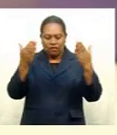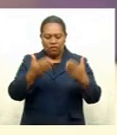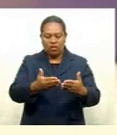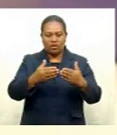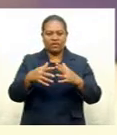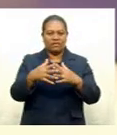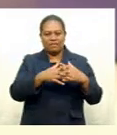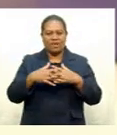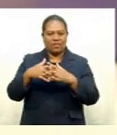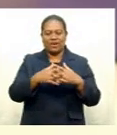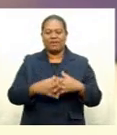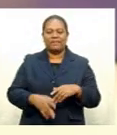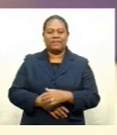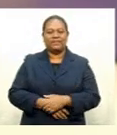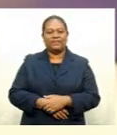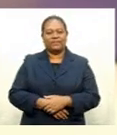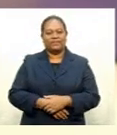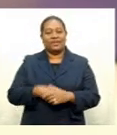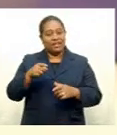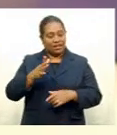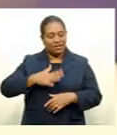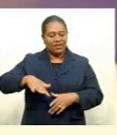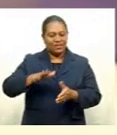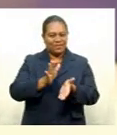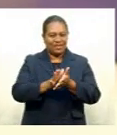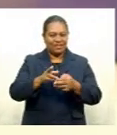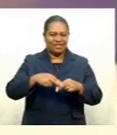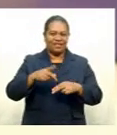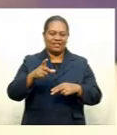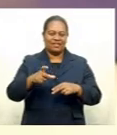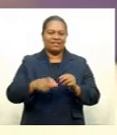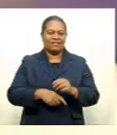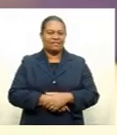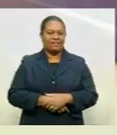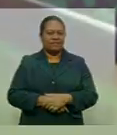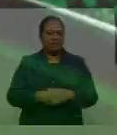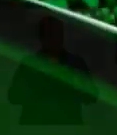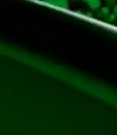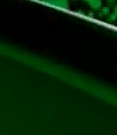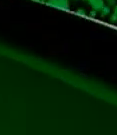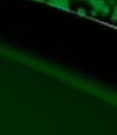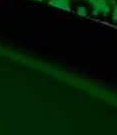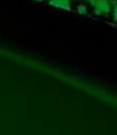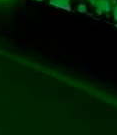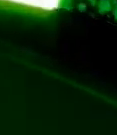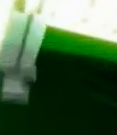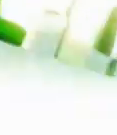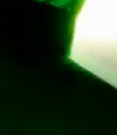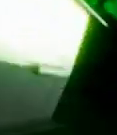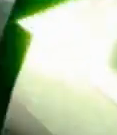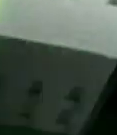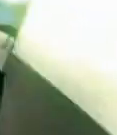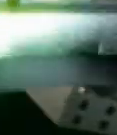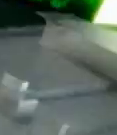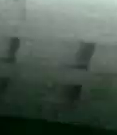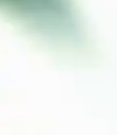for the United States. That's all from your HFC Bank for now. Vinaka.